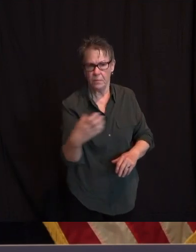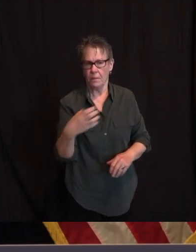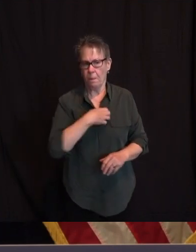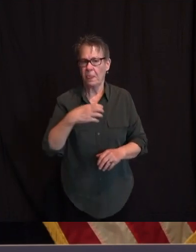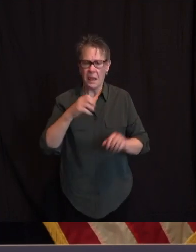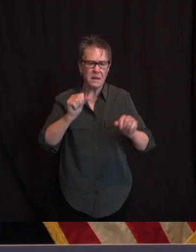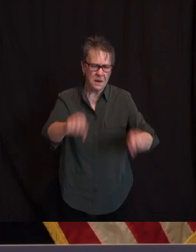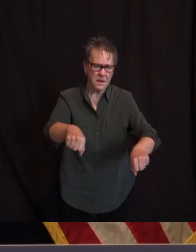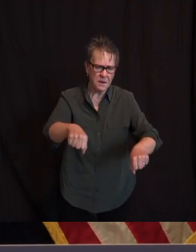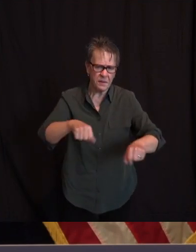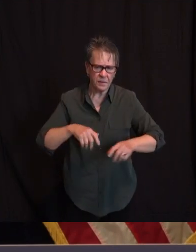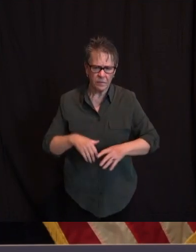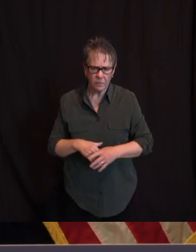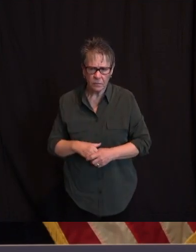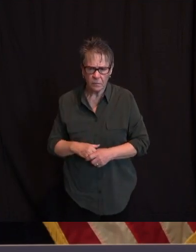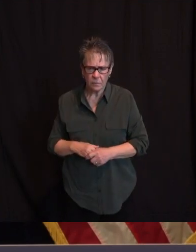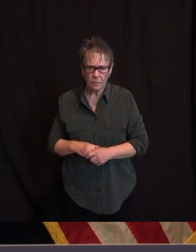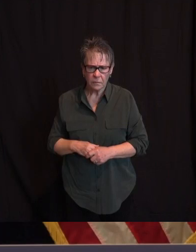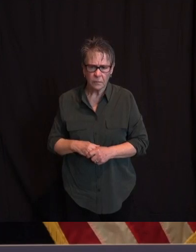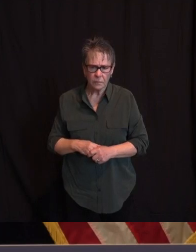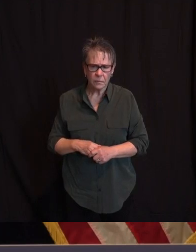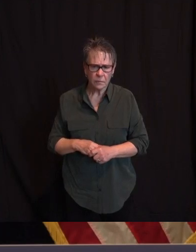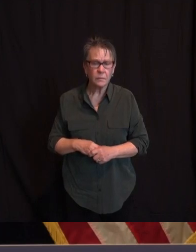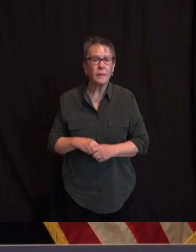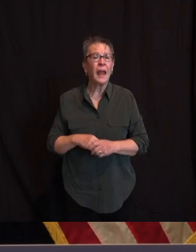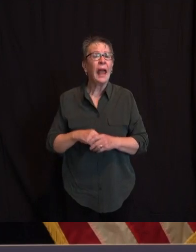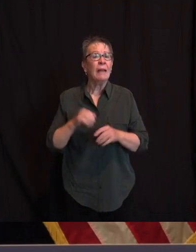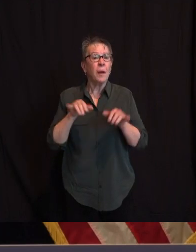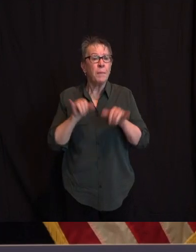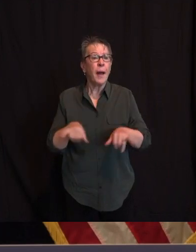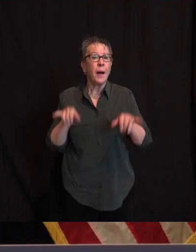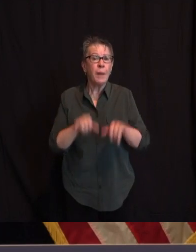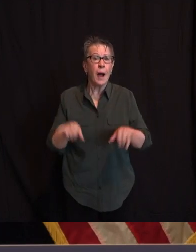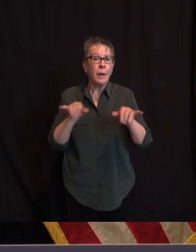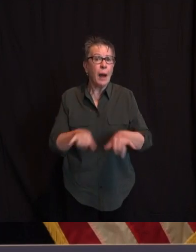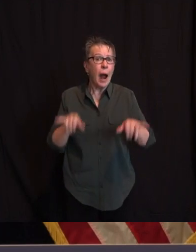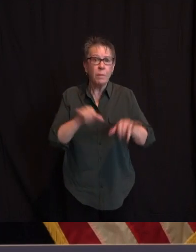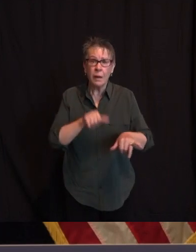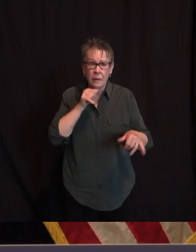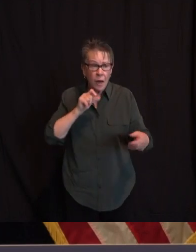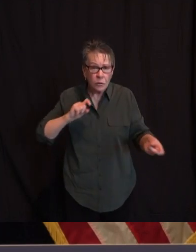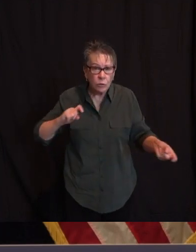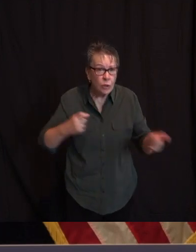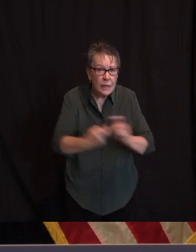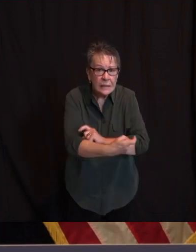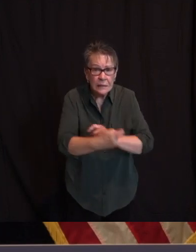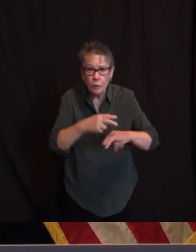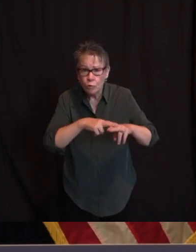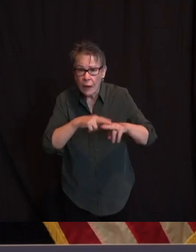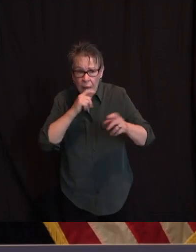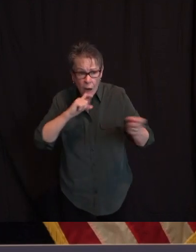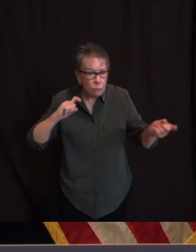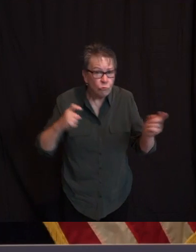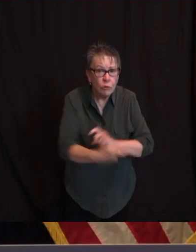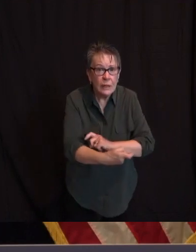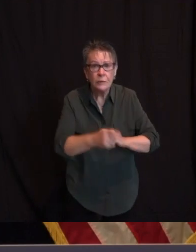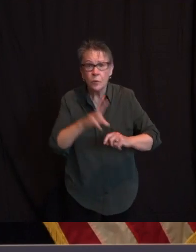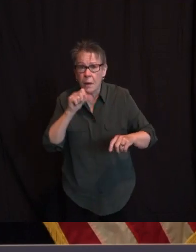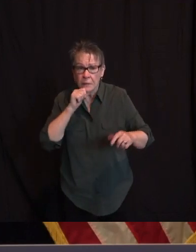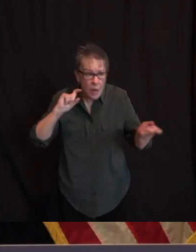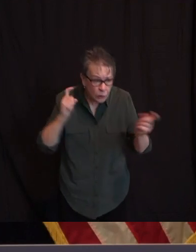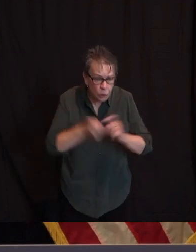And as it relates to homeless and those, Carol Johnson was here a week or two ago and talked about some of